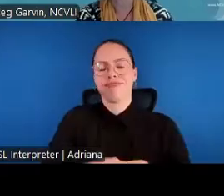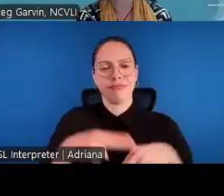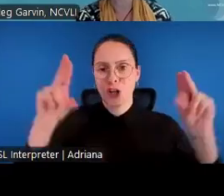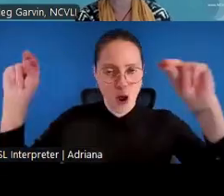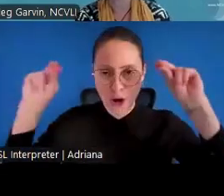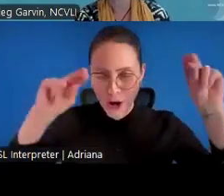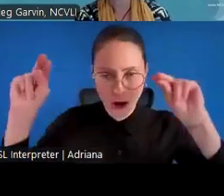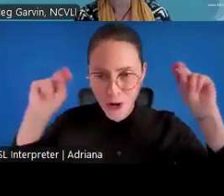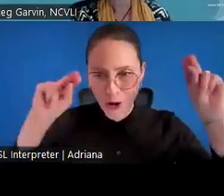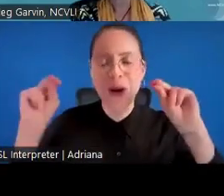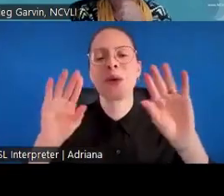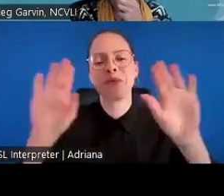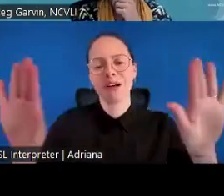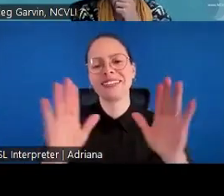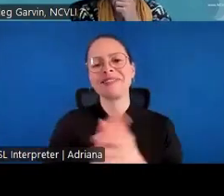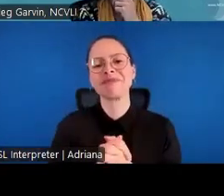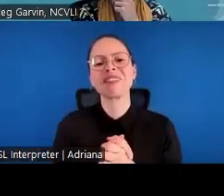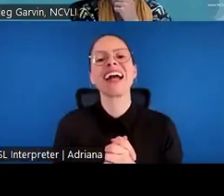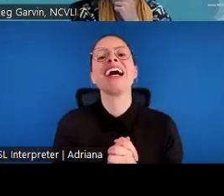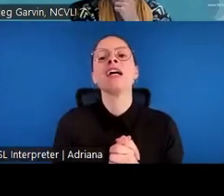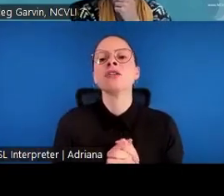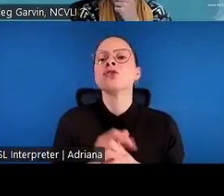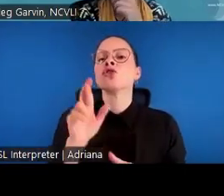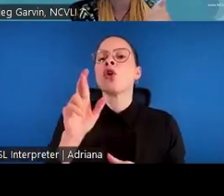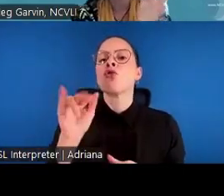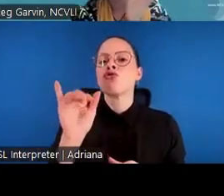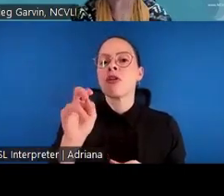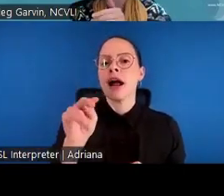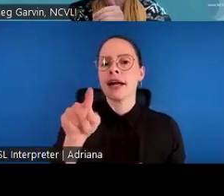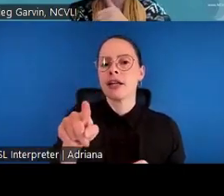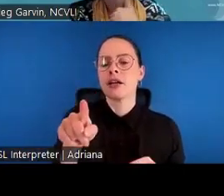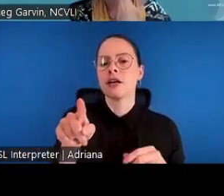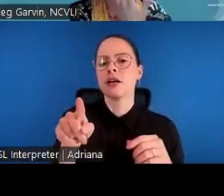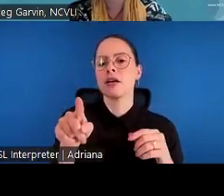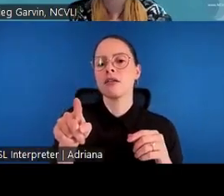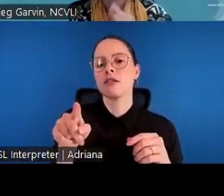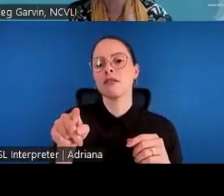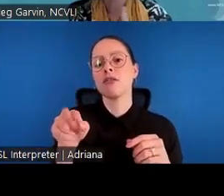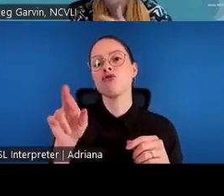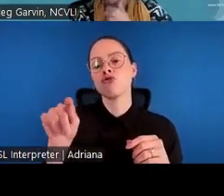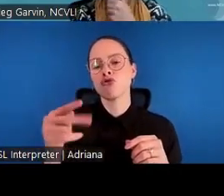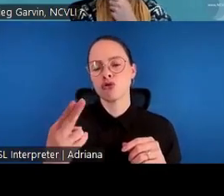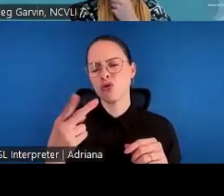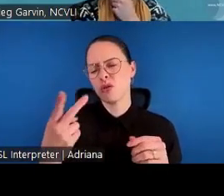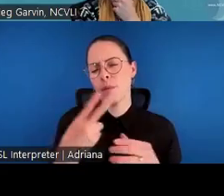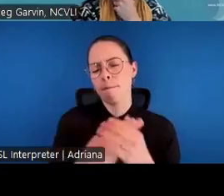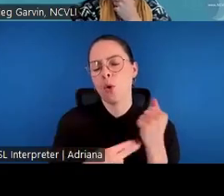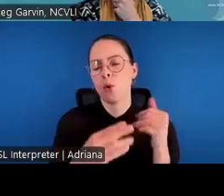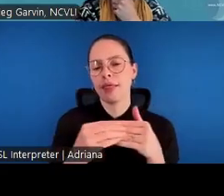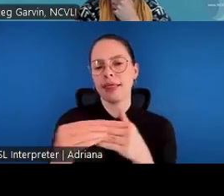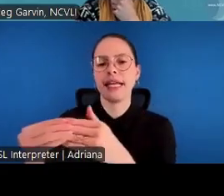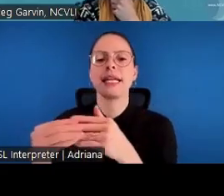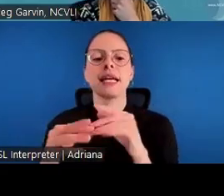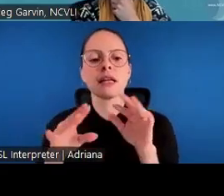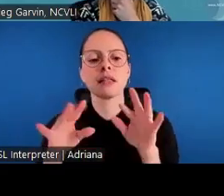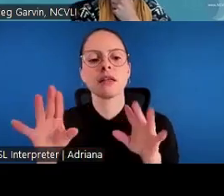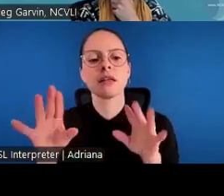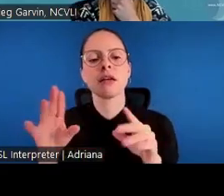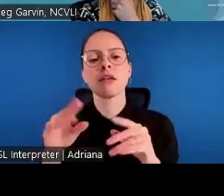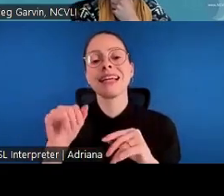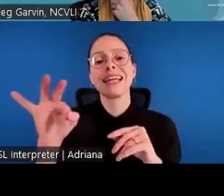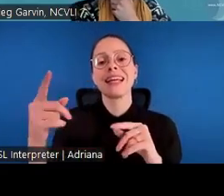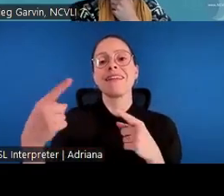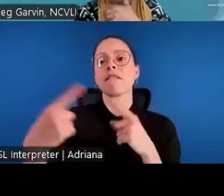that position too. Well, so Ryan, you were both leading us to, so what about if there's a prosecutor in the mix? So let's say that